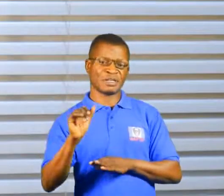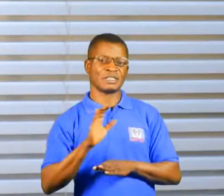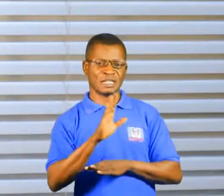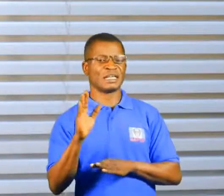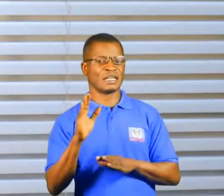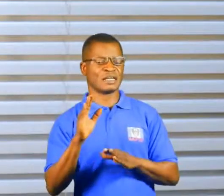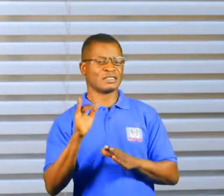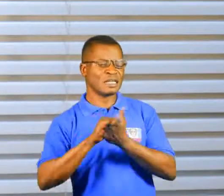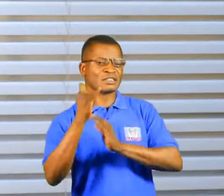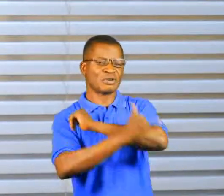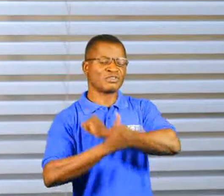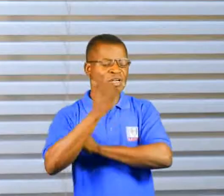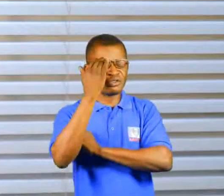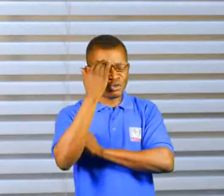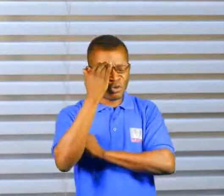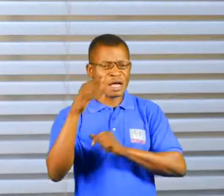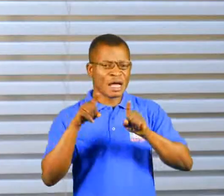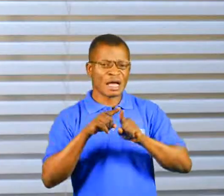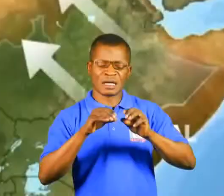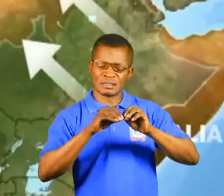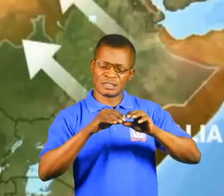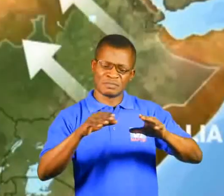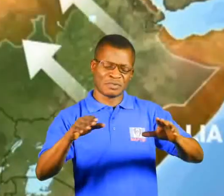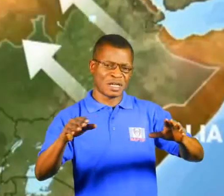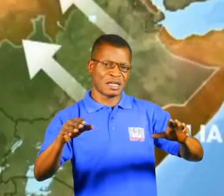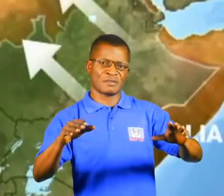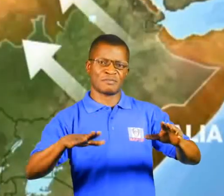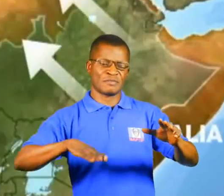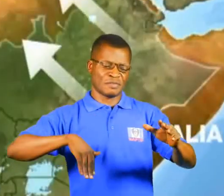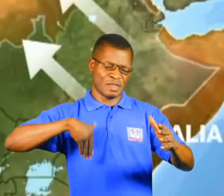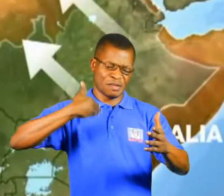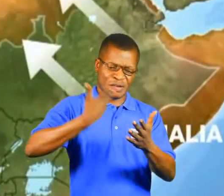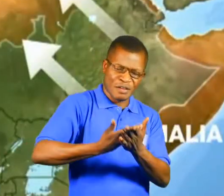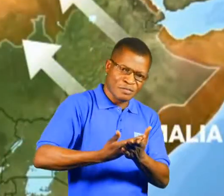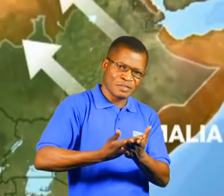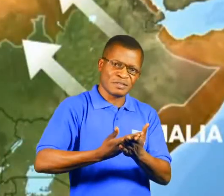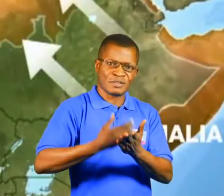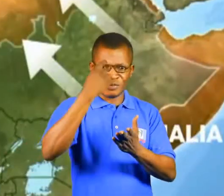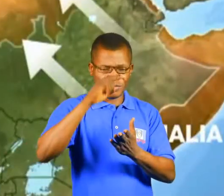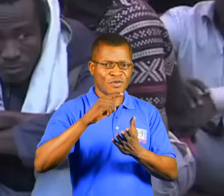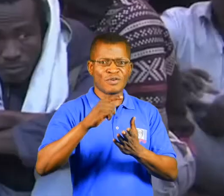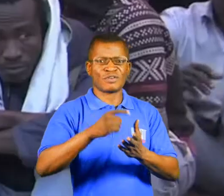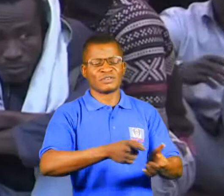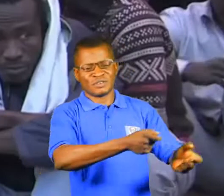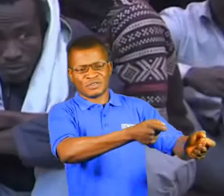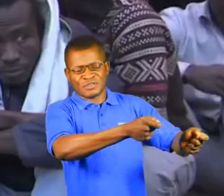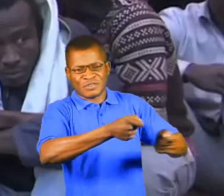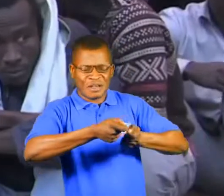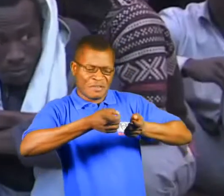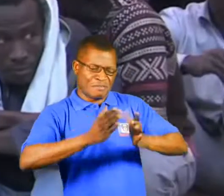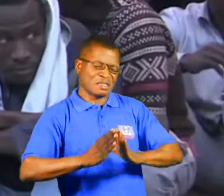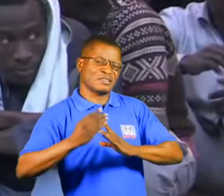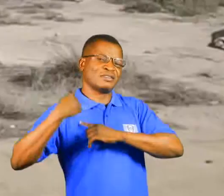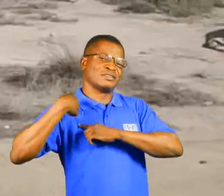been considered as a prominent transit and destination countries for trafficking